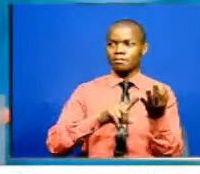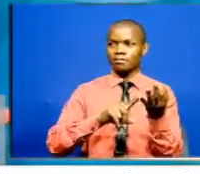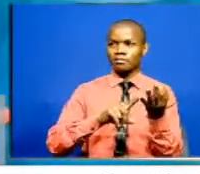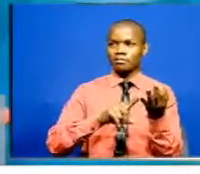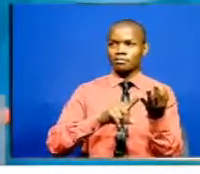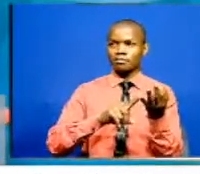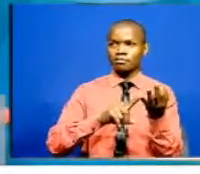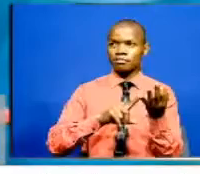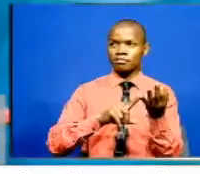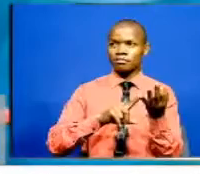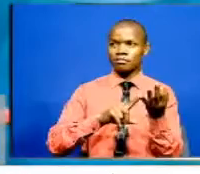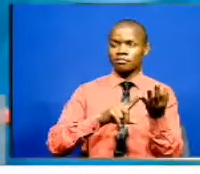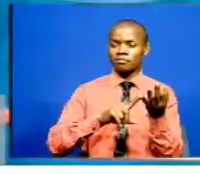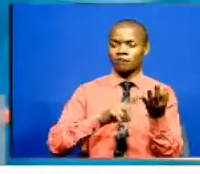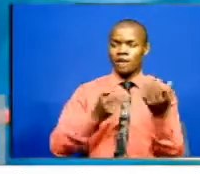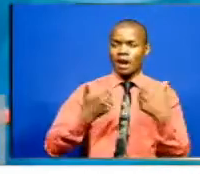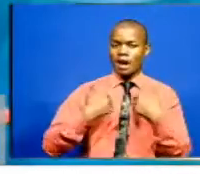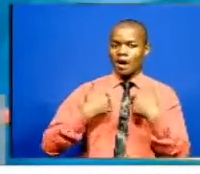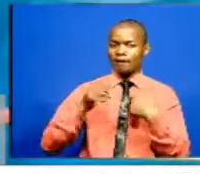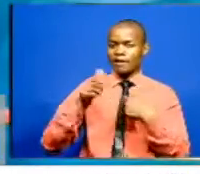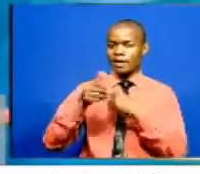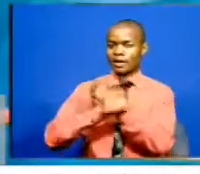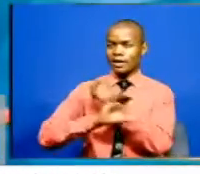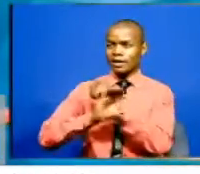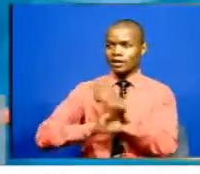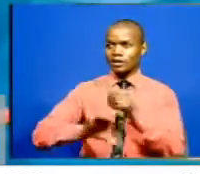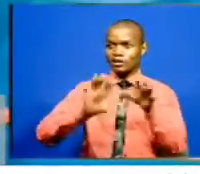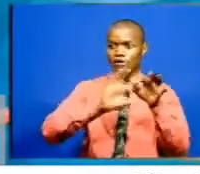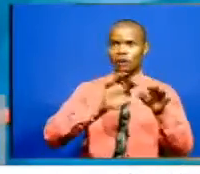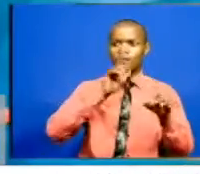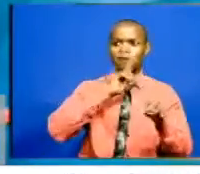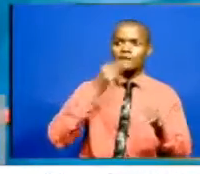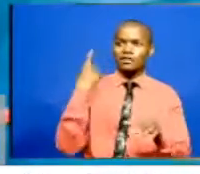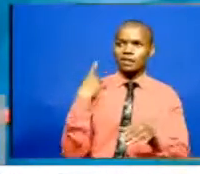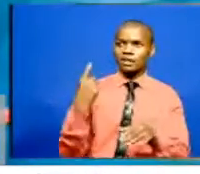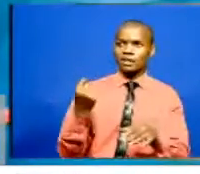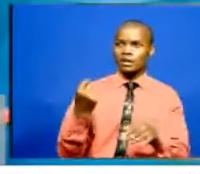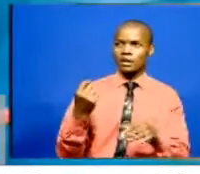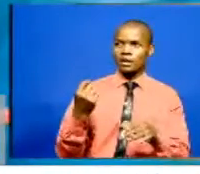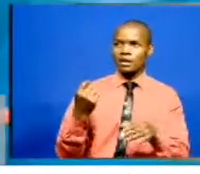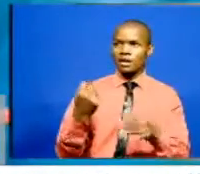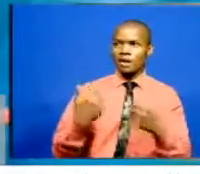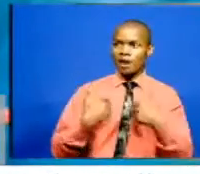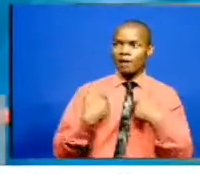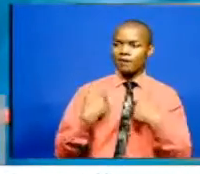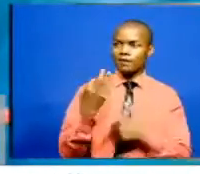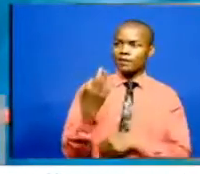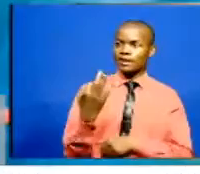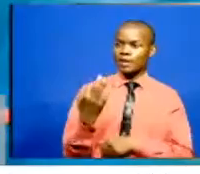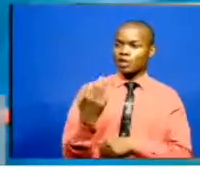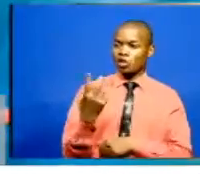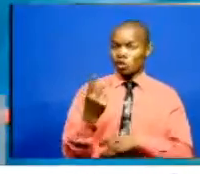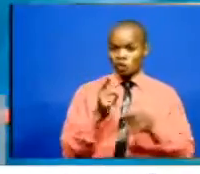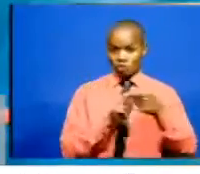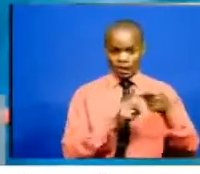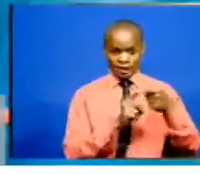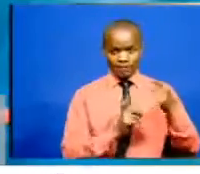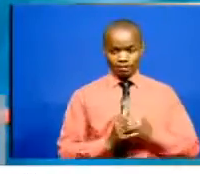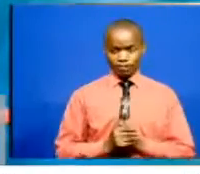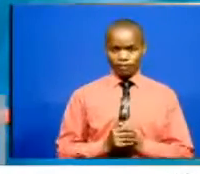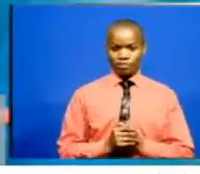there is another country that have joined also, uh-huh, recently. There are three, uh-huh, just in 2 years. Uh-huh. If